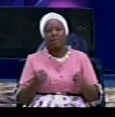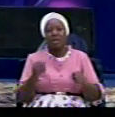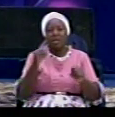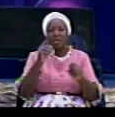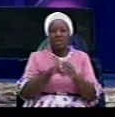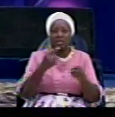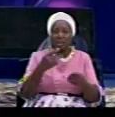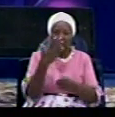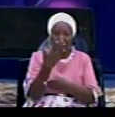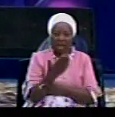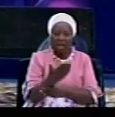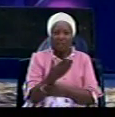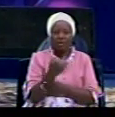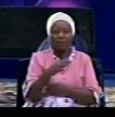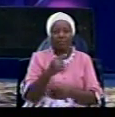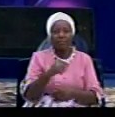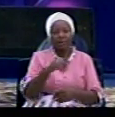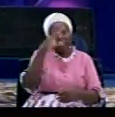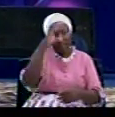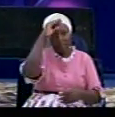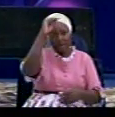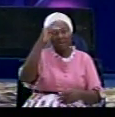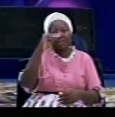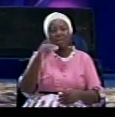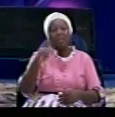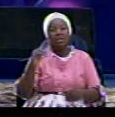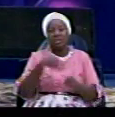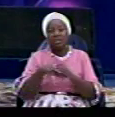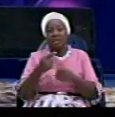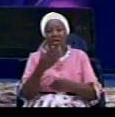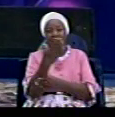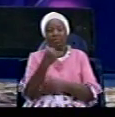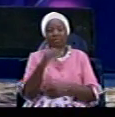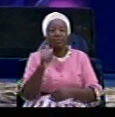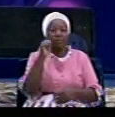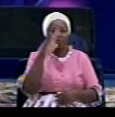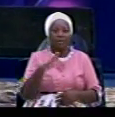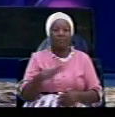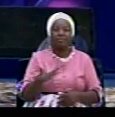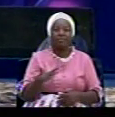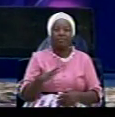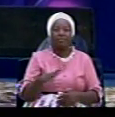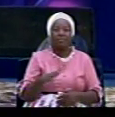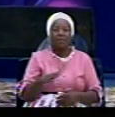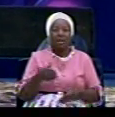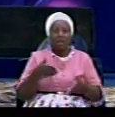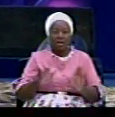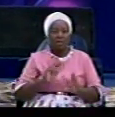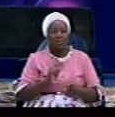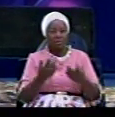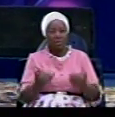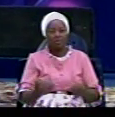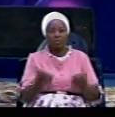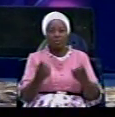the man, in the hand of the woman. Let's now come to chapter